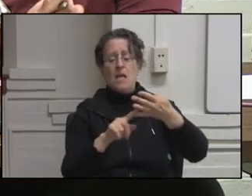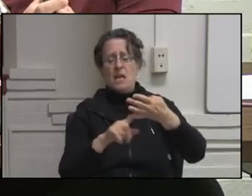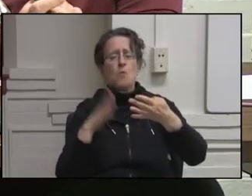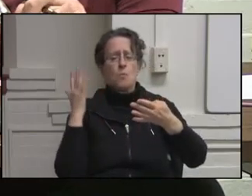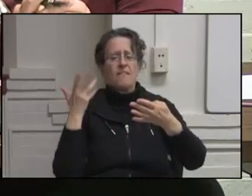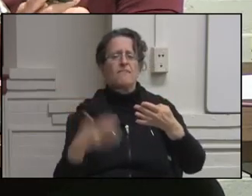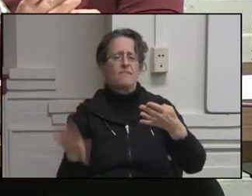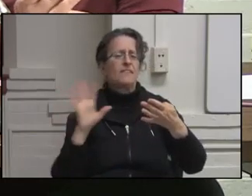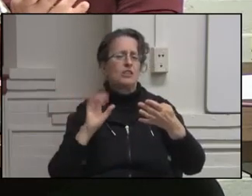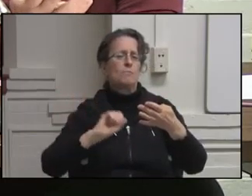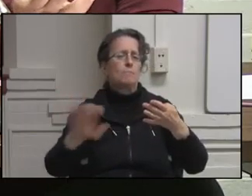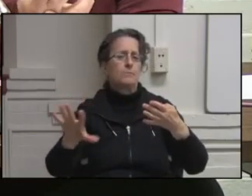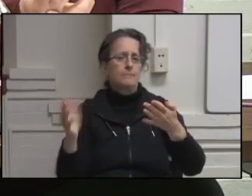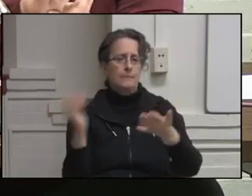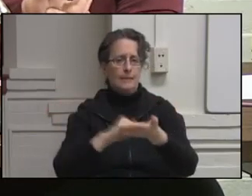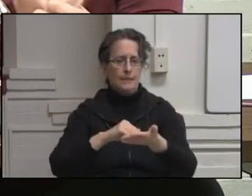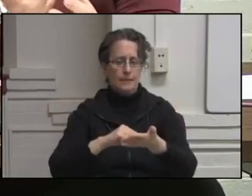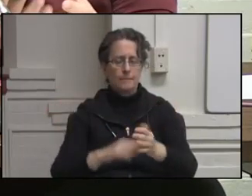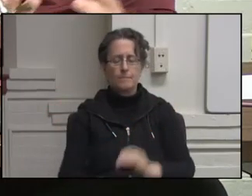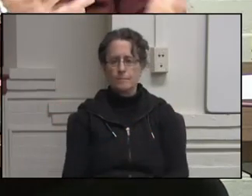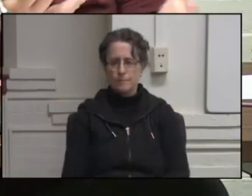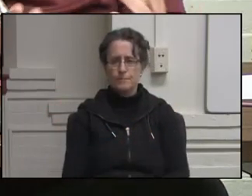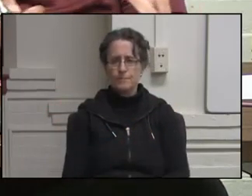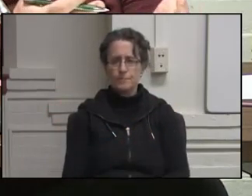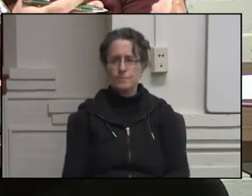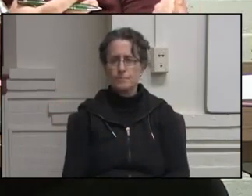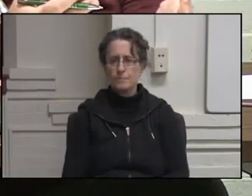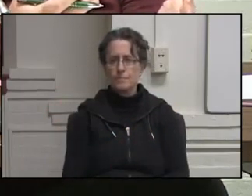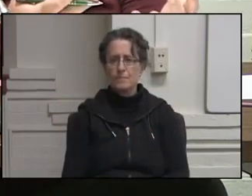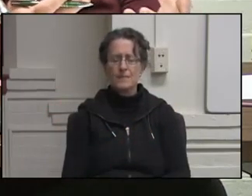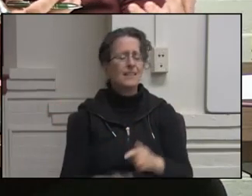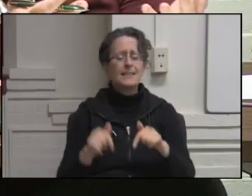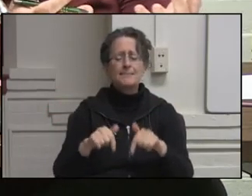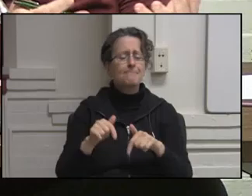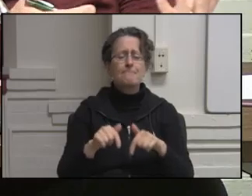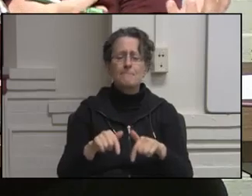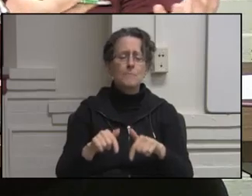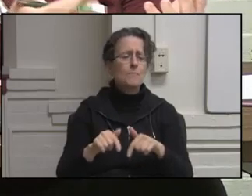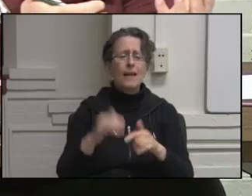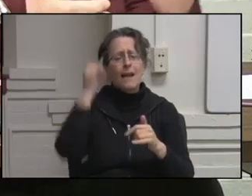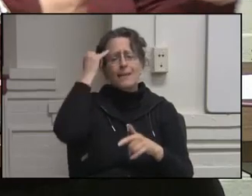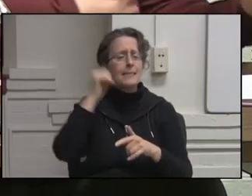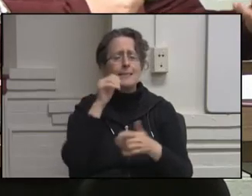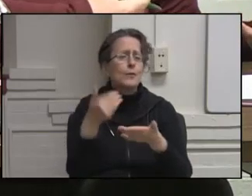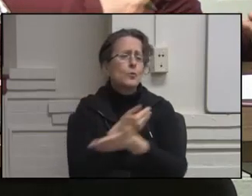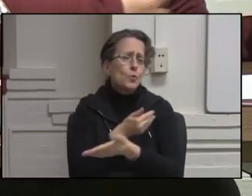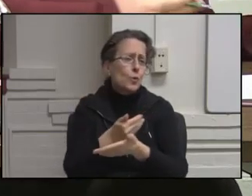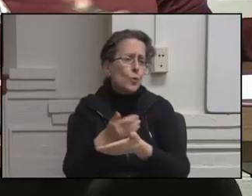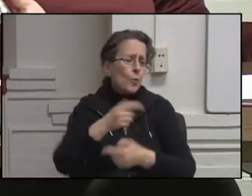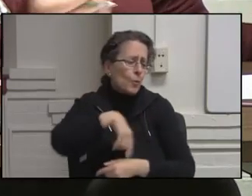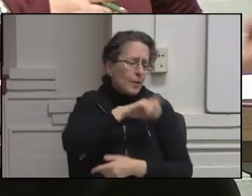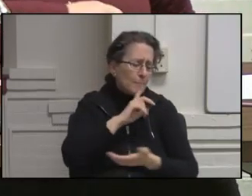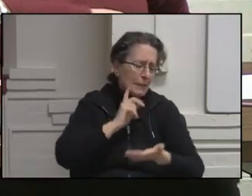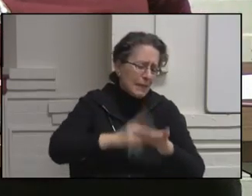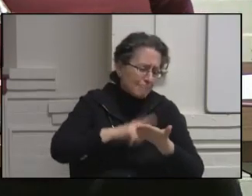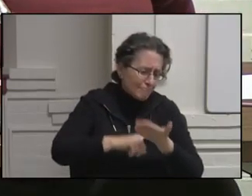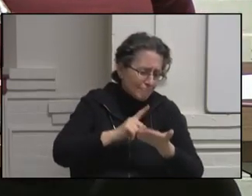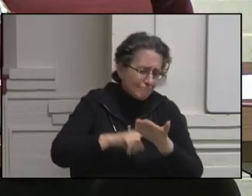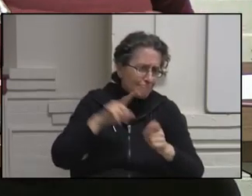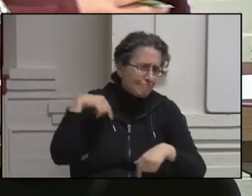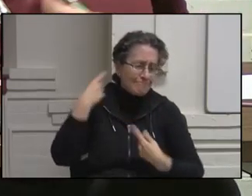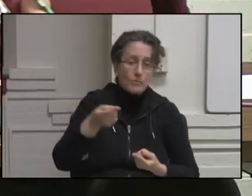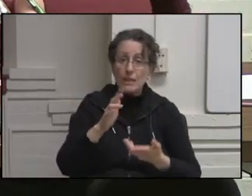bid. Great. That's amazing. Because we kind of talked about this, and they've been working on it since